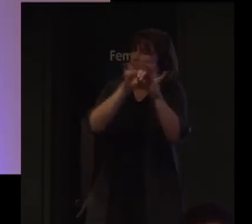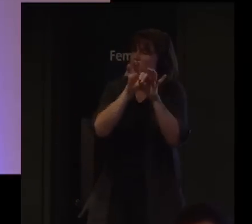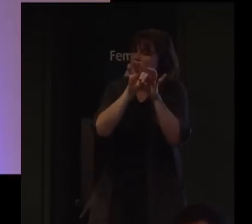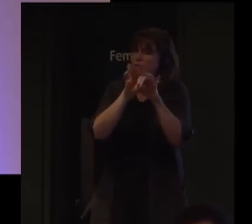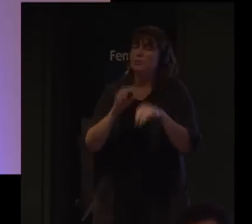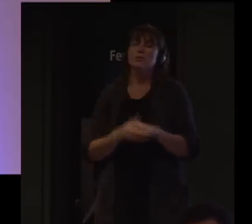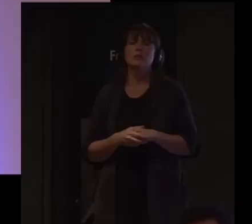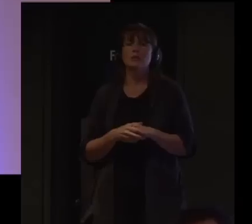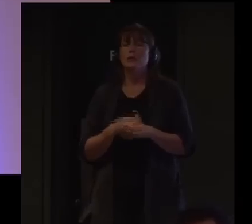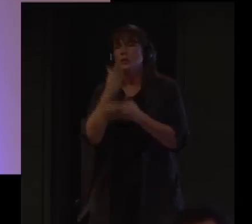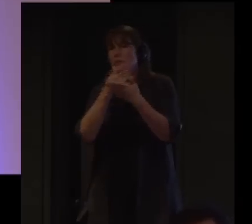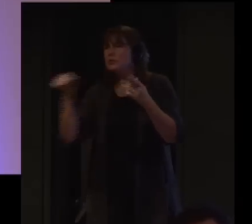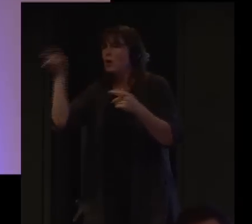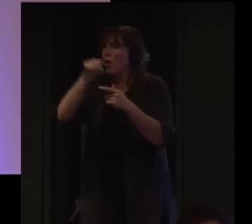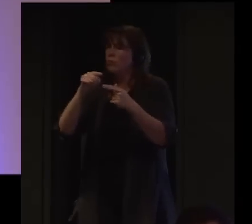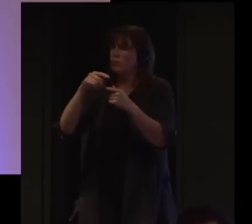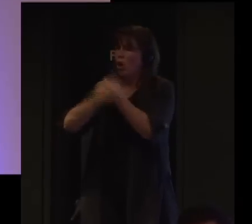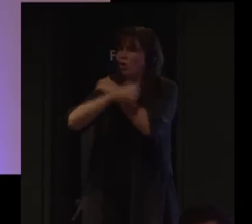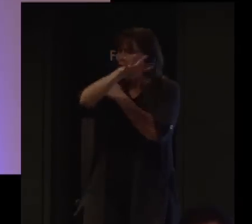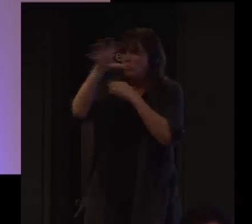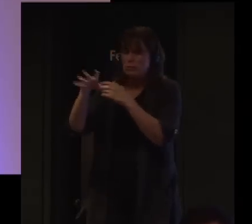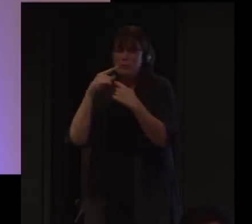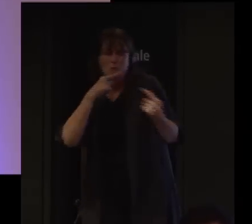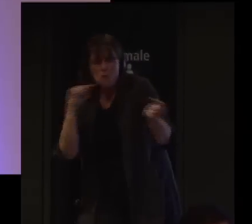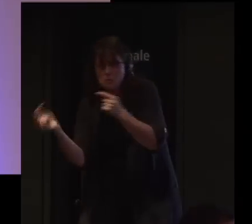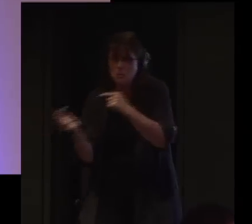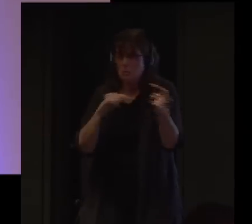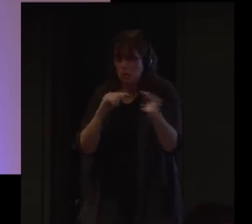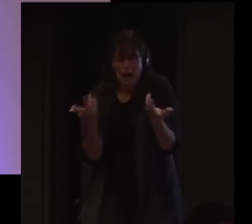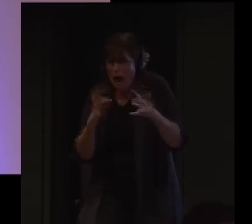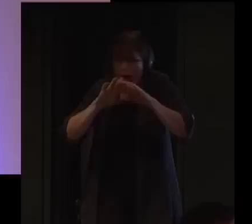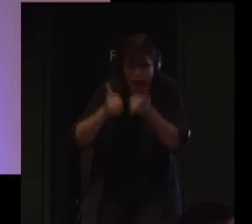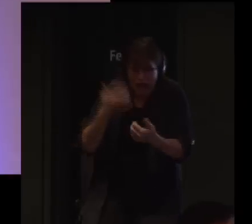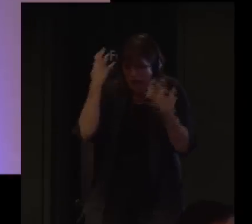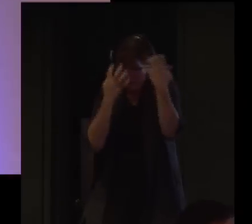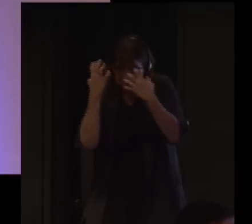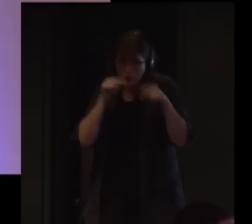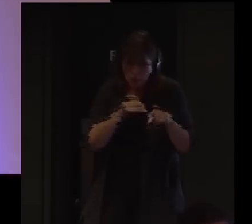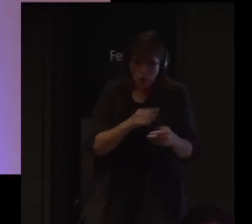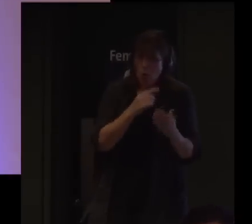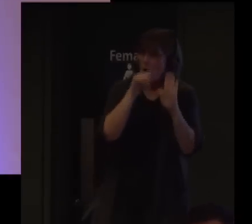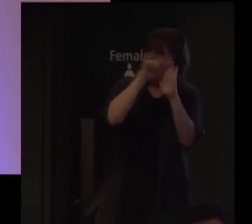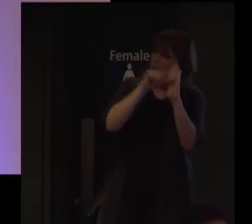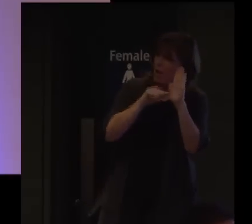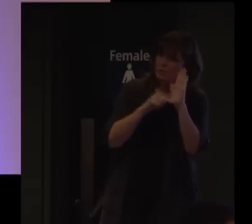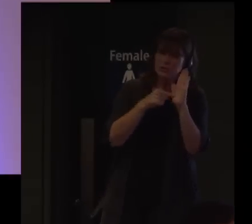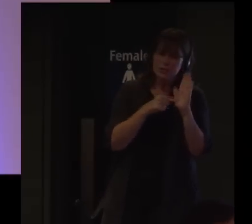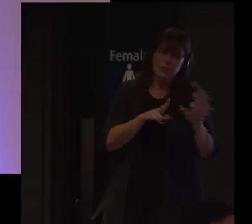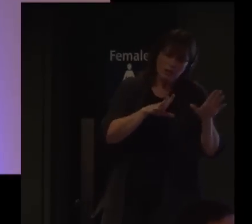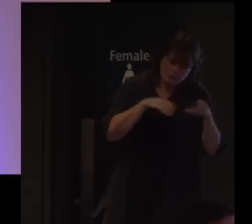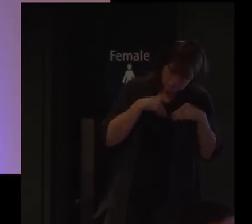countries, there's a great debate about the ways to do it, about the policies to adopt,